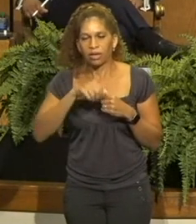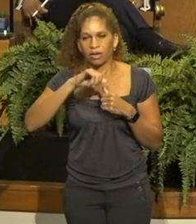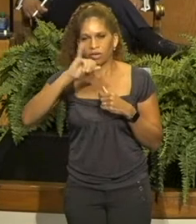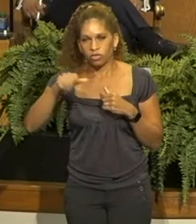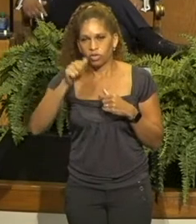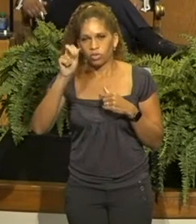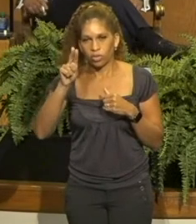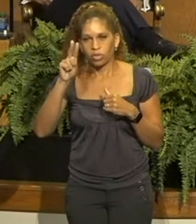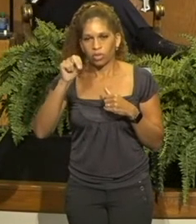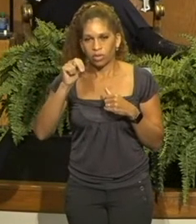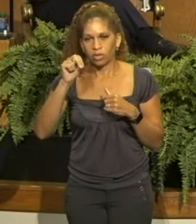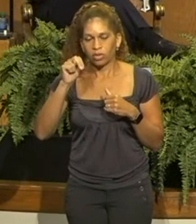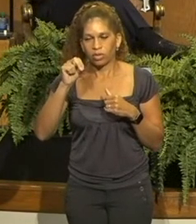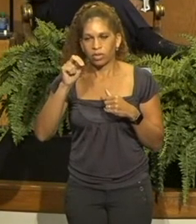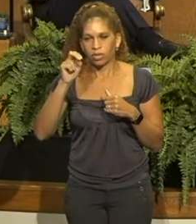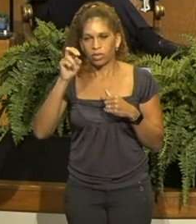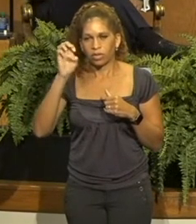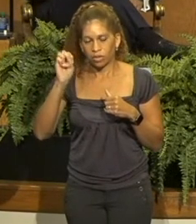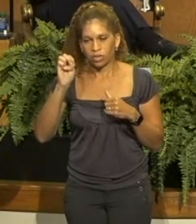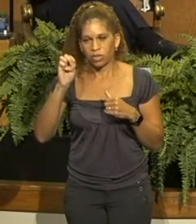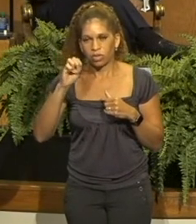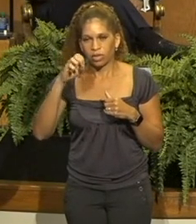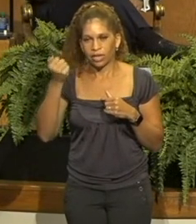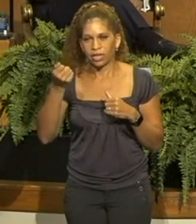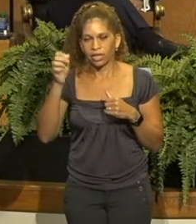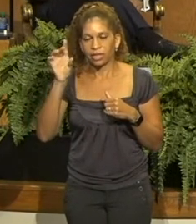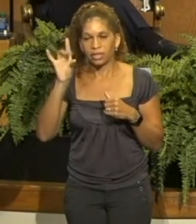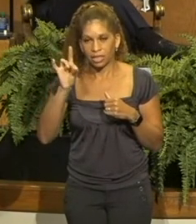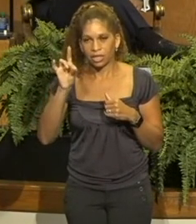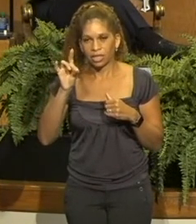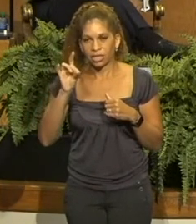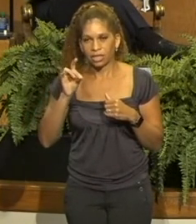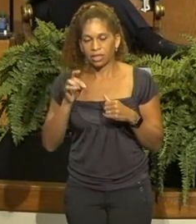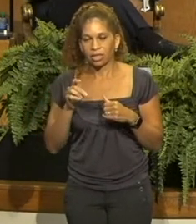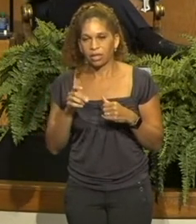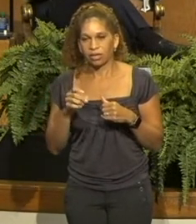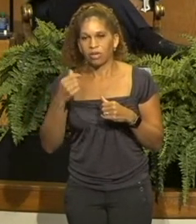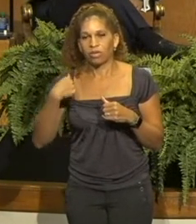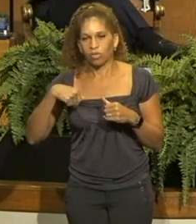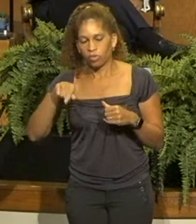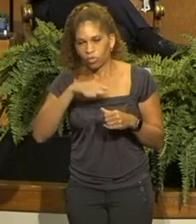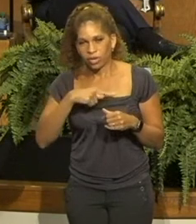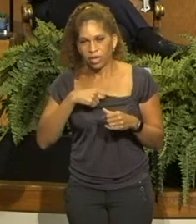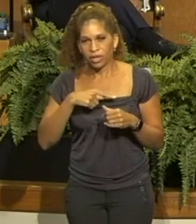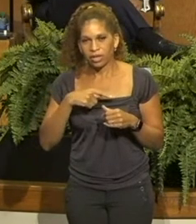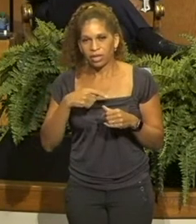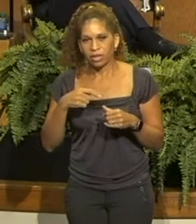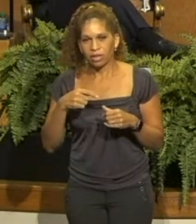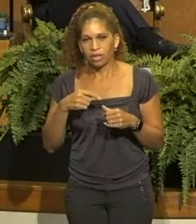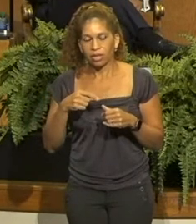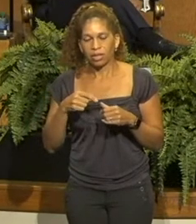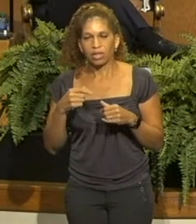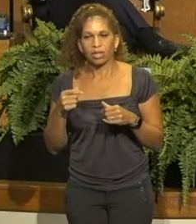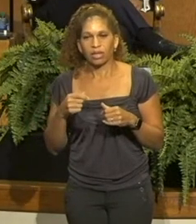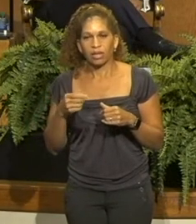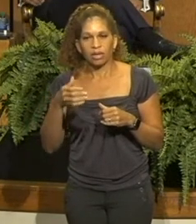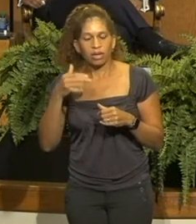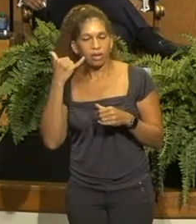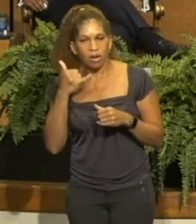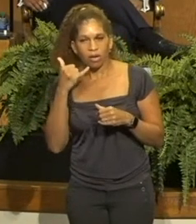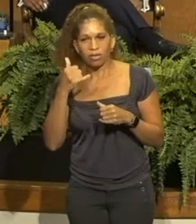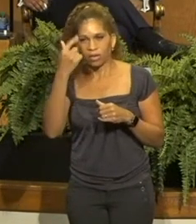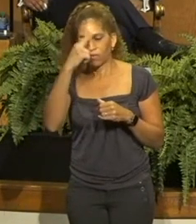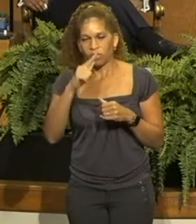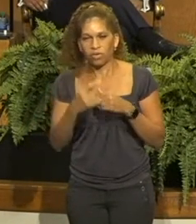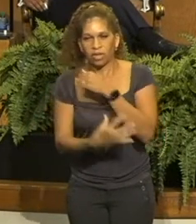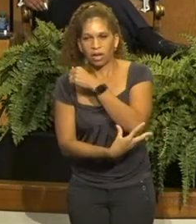on June 18th, Dr. Jackson being our executive director, we called for the mass Poor People's Low Wage Workers Assembly